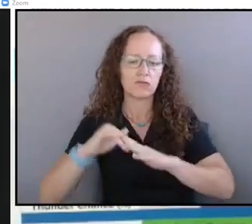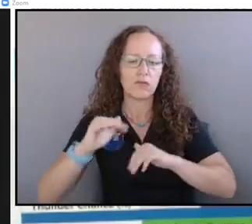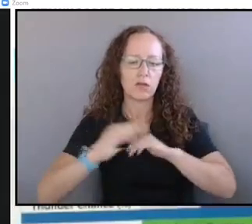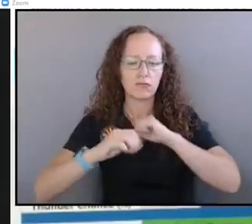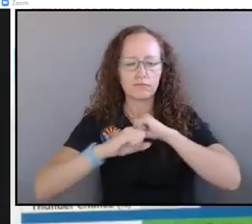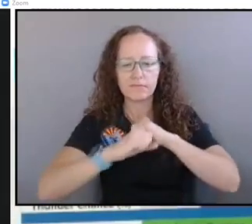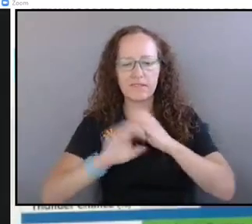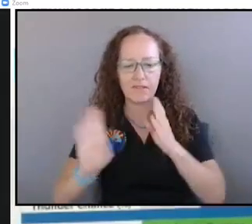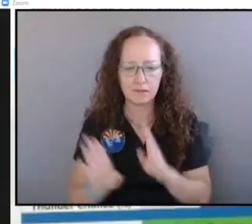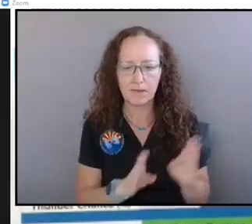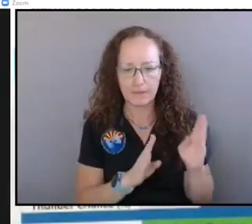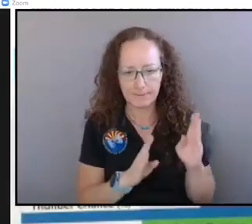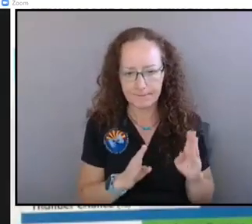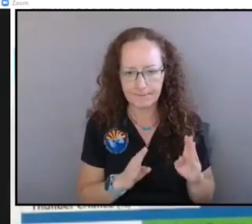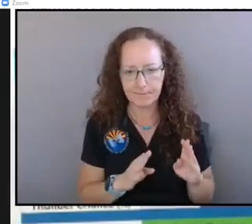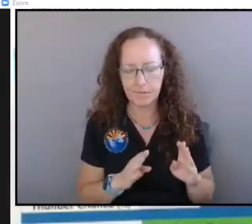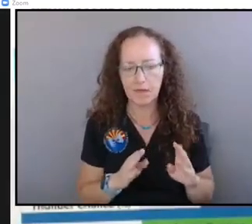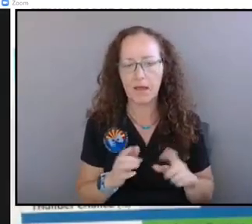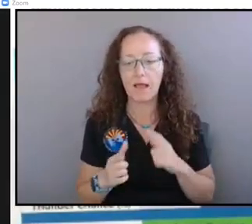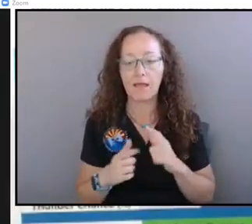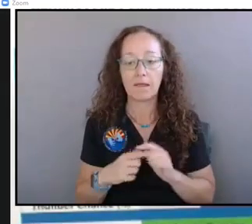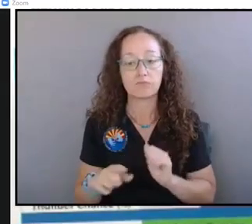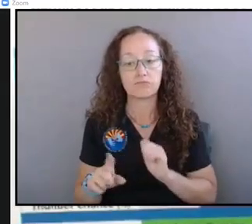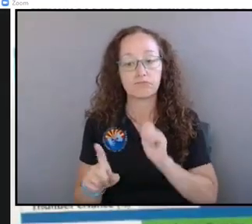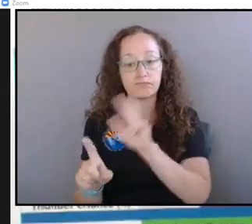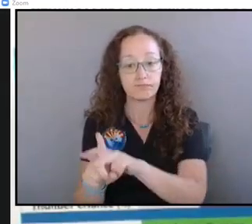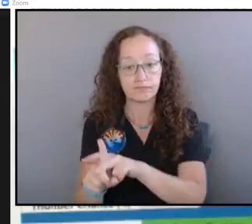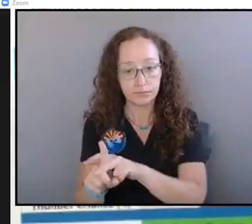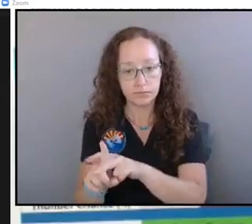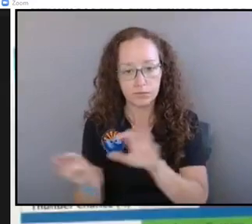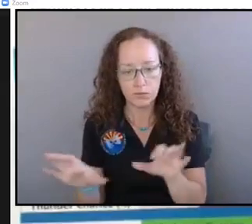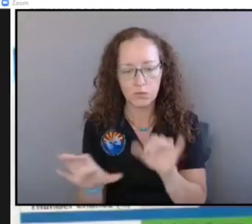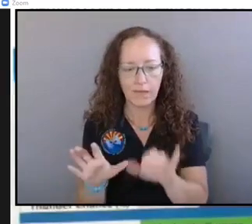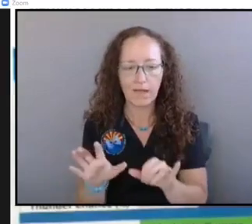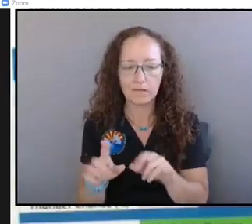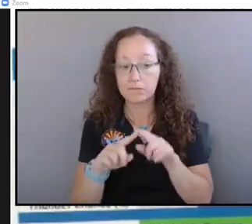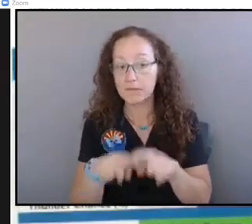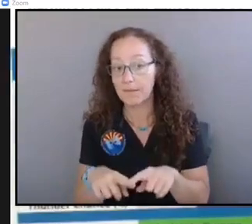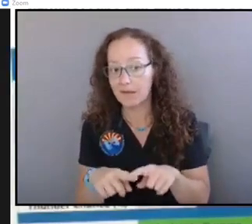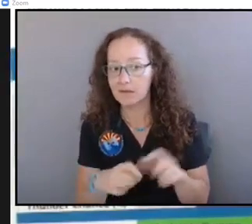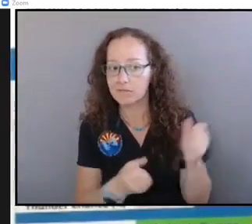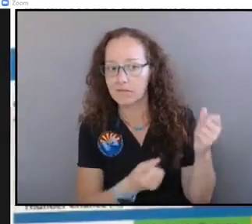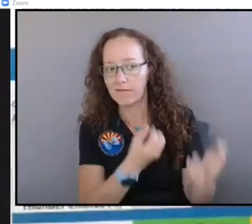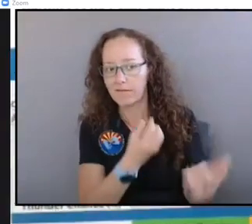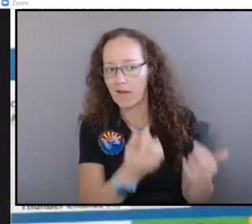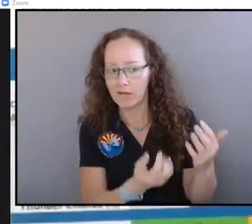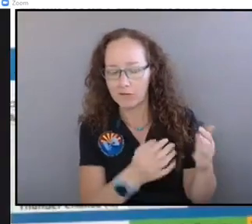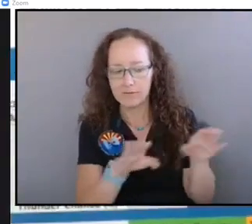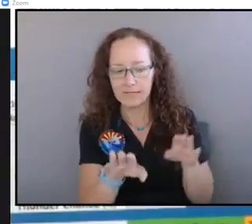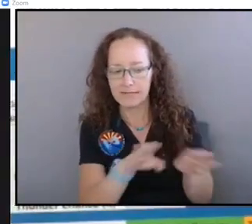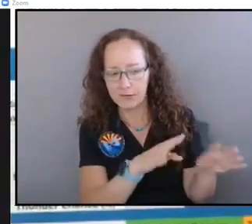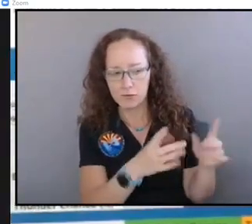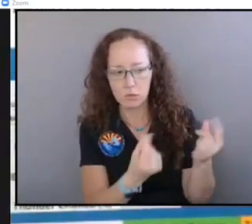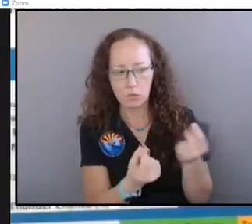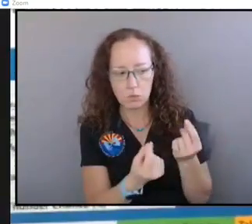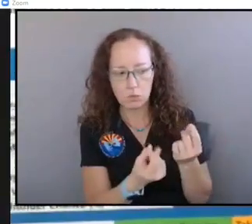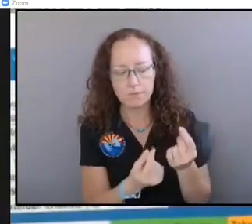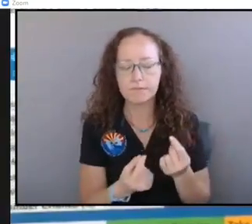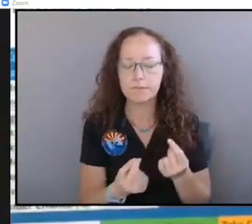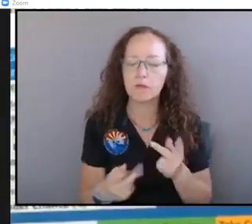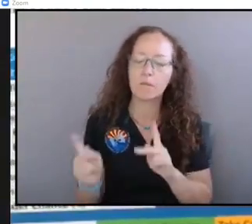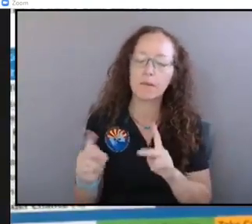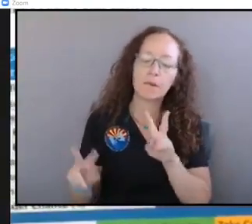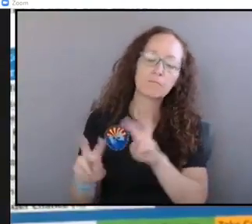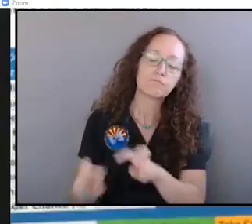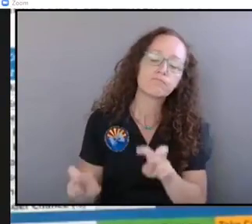That plan is then implemented based on fire behavior. So we may have folks go in there and assess it. They come up with a plan, but we don't implement